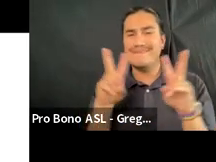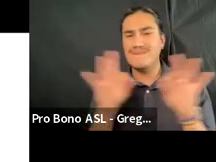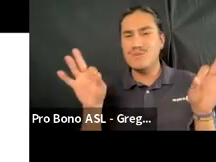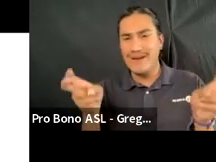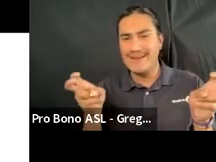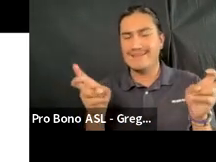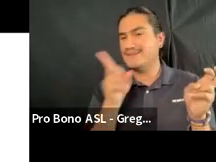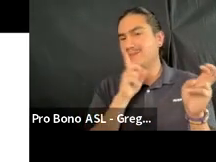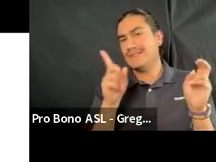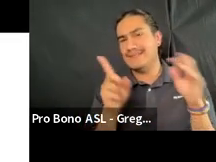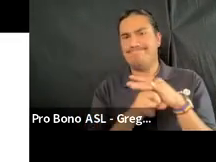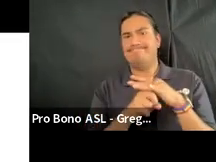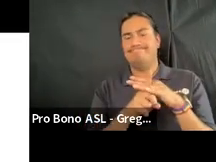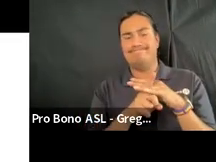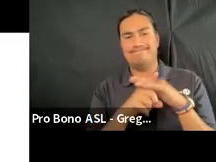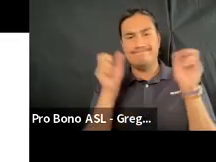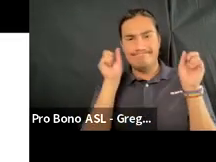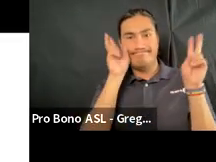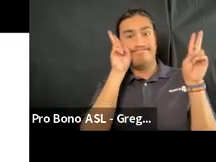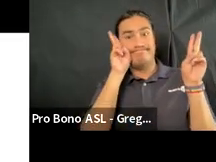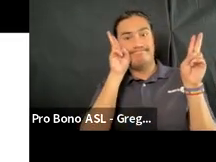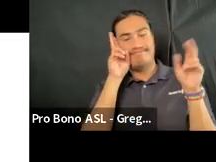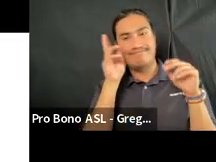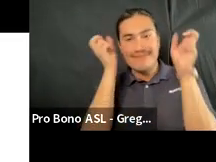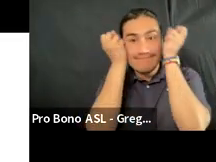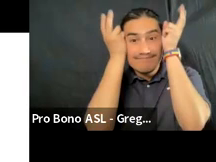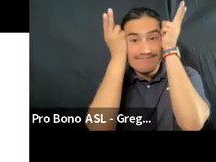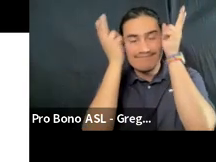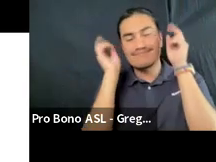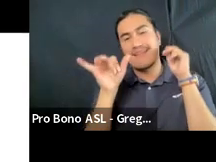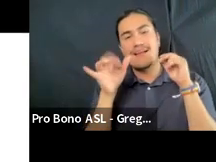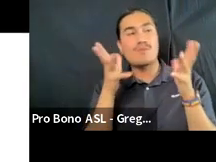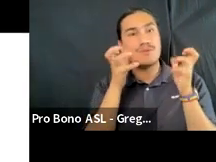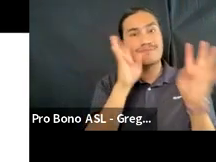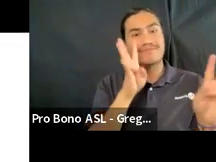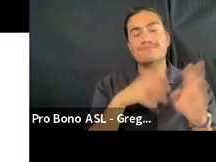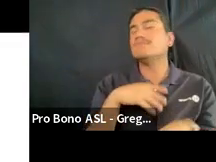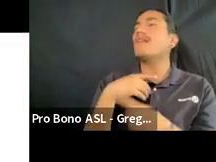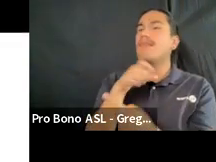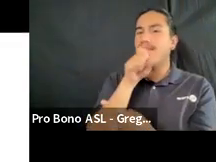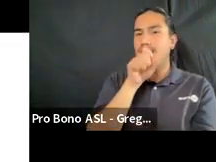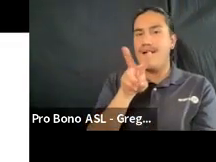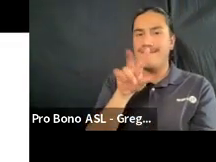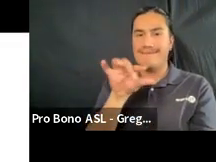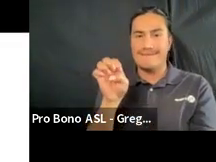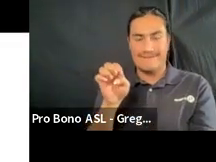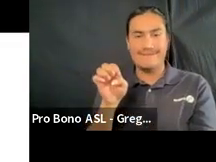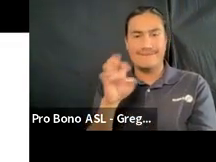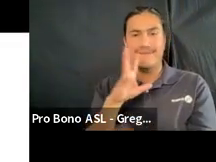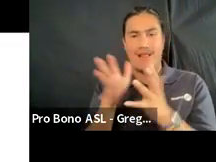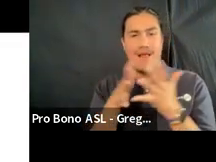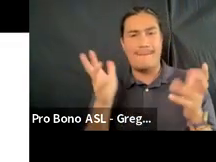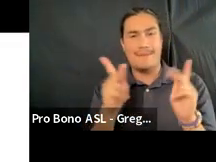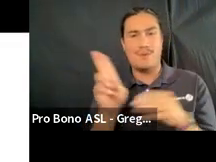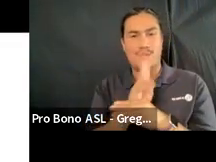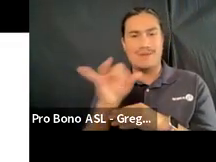Anything really, you know, make your ears perk up? Love. Love. Yeah. You know, not many people use that word